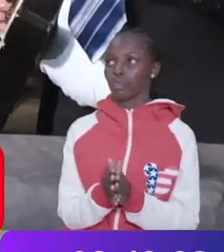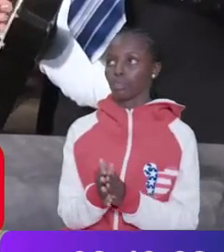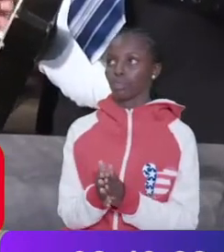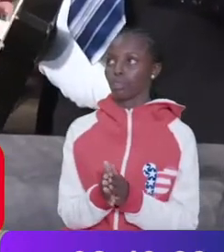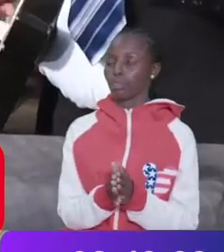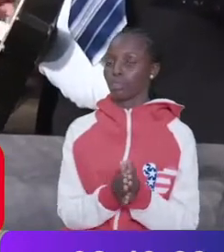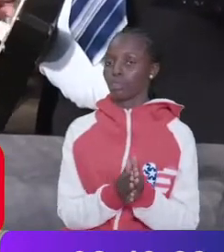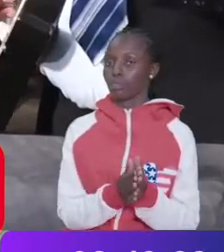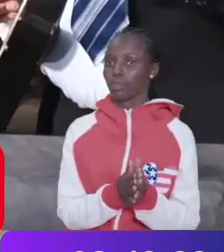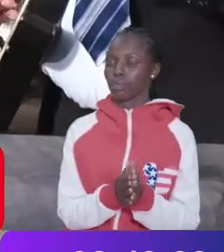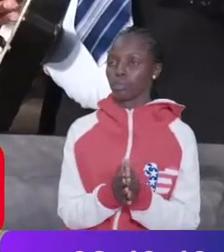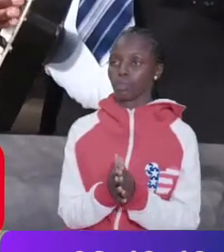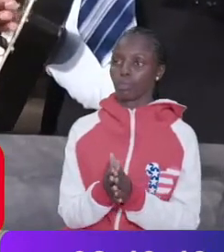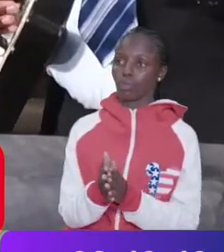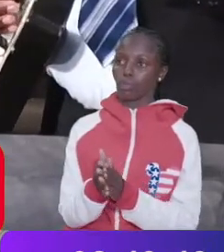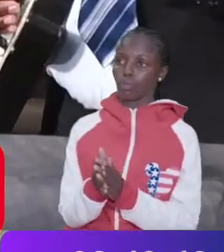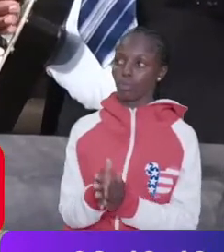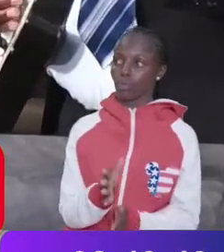Alpha